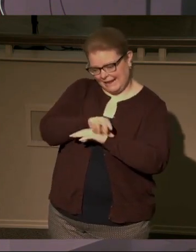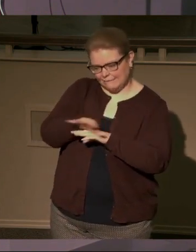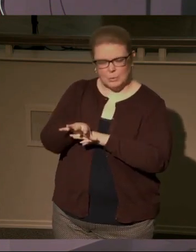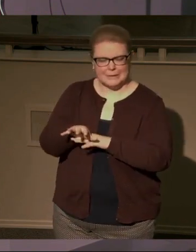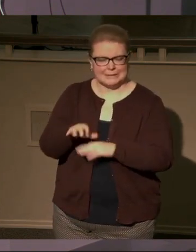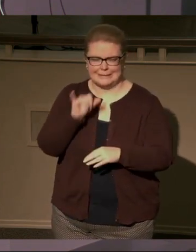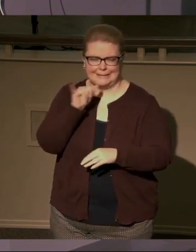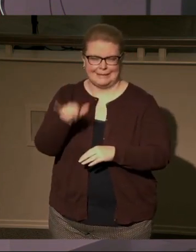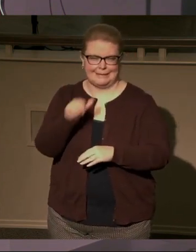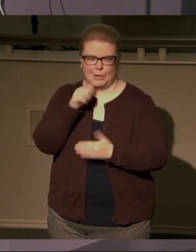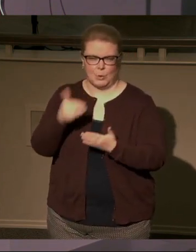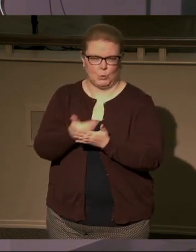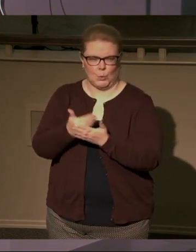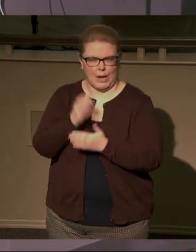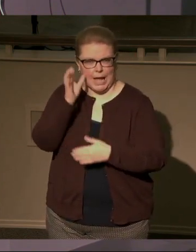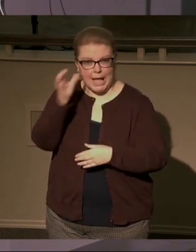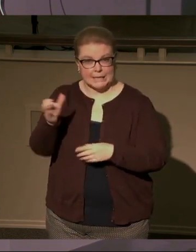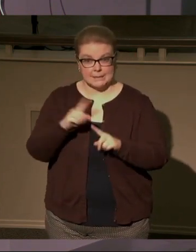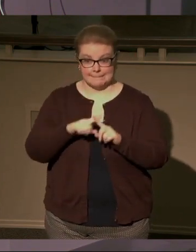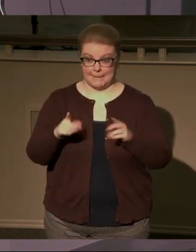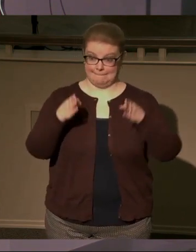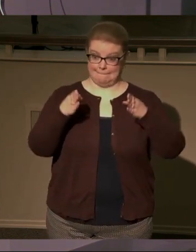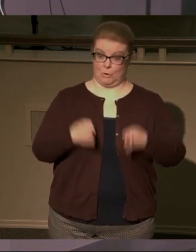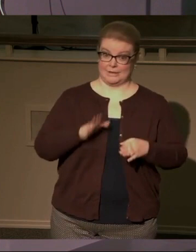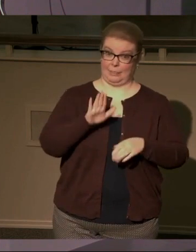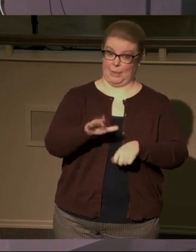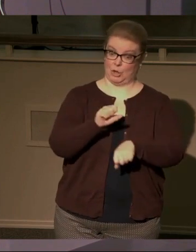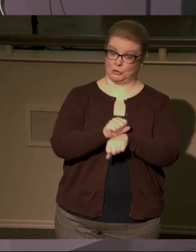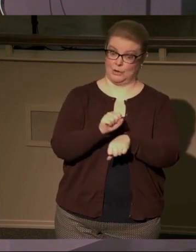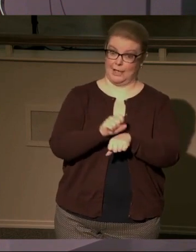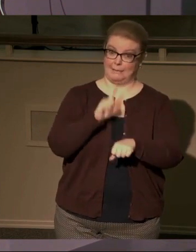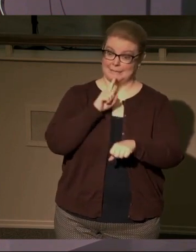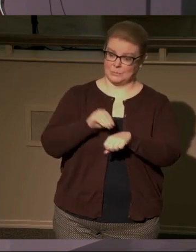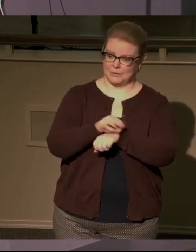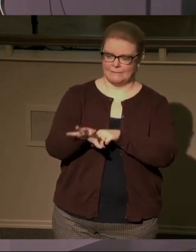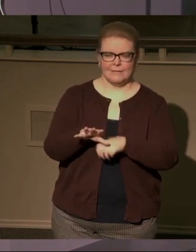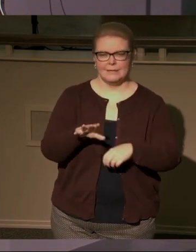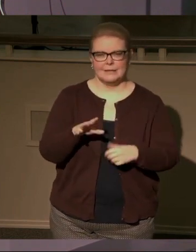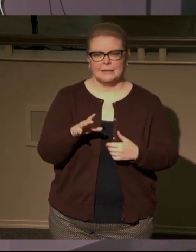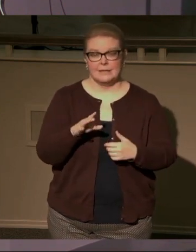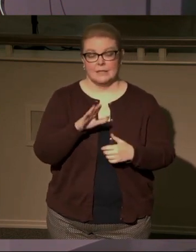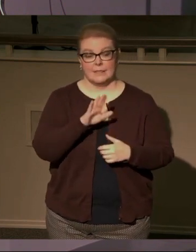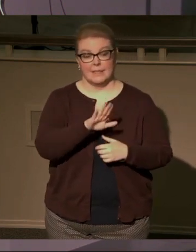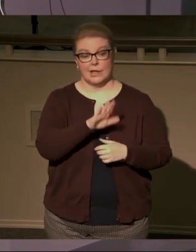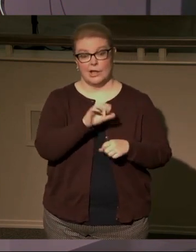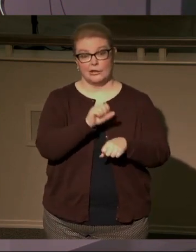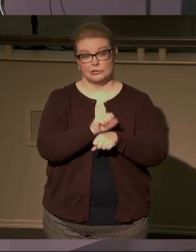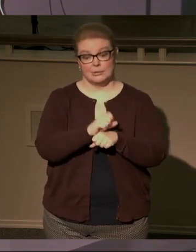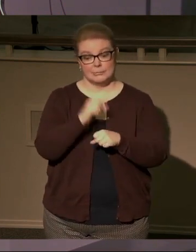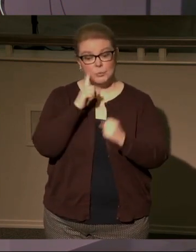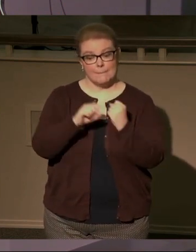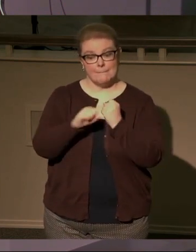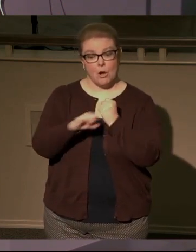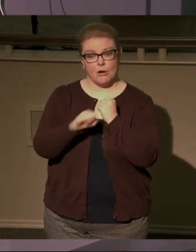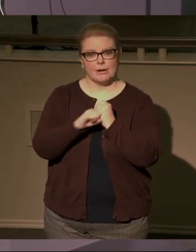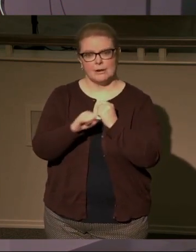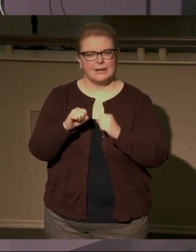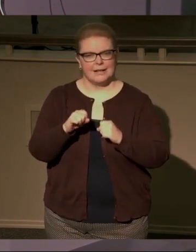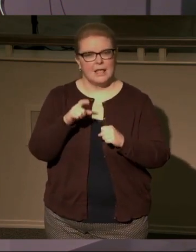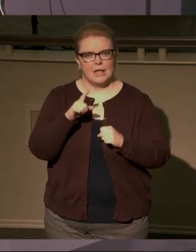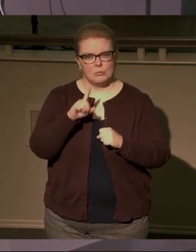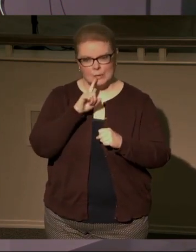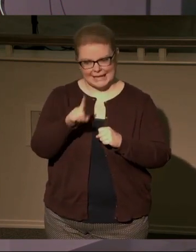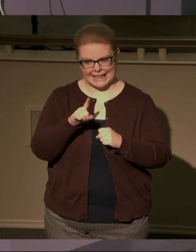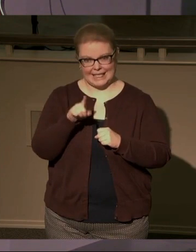but influencers do something a little different. They're not just marketing to you. They're saying, I want you to be like